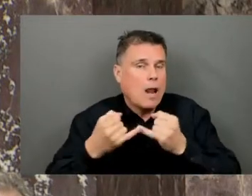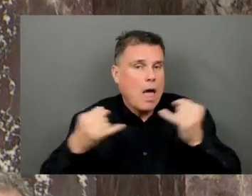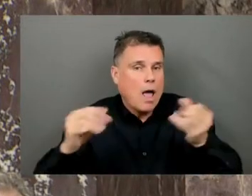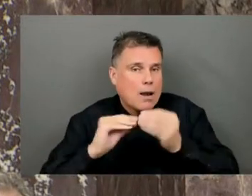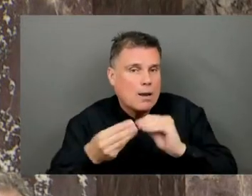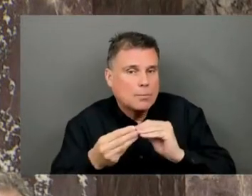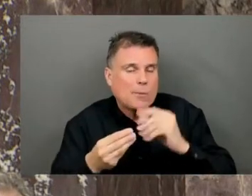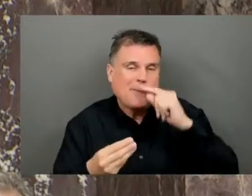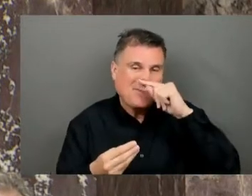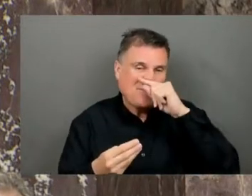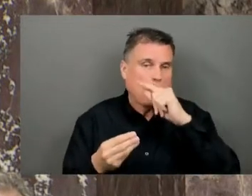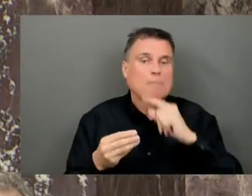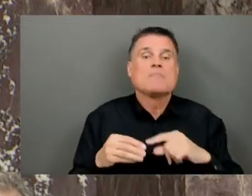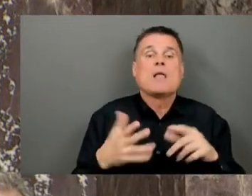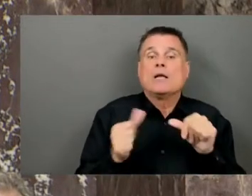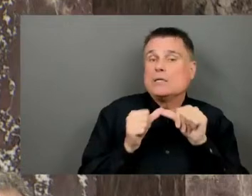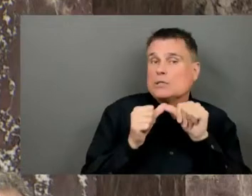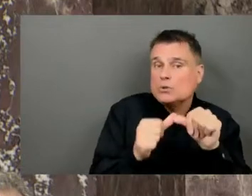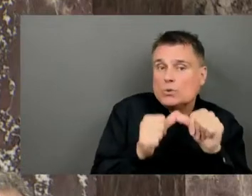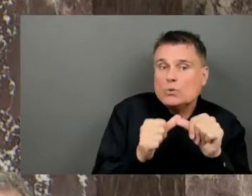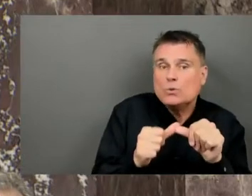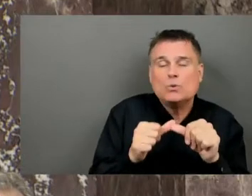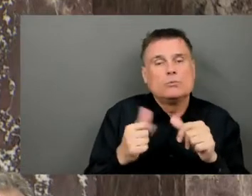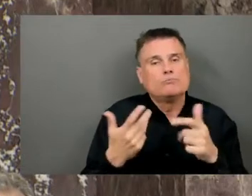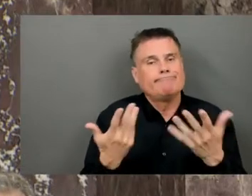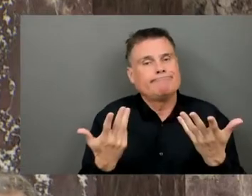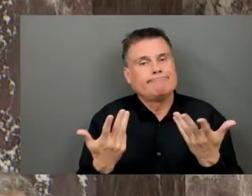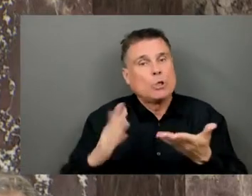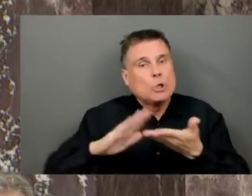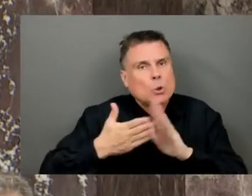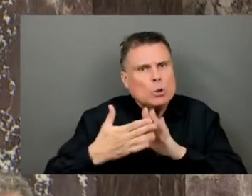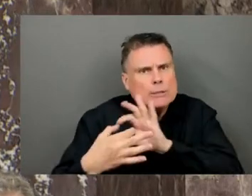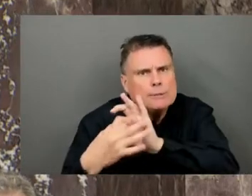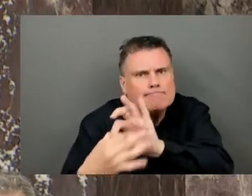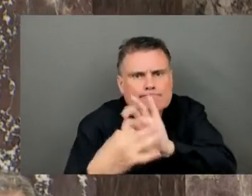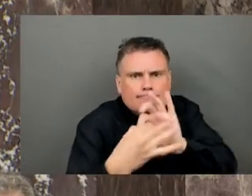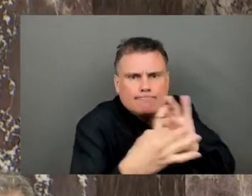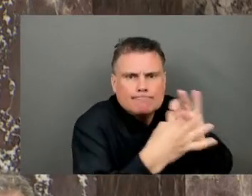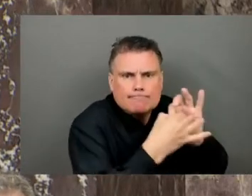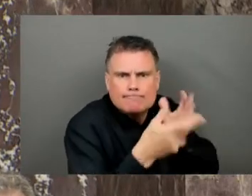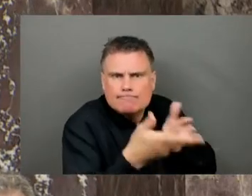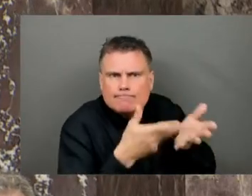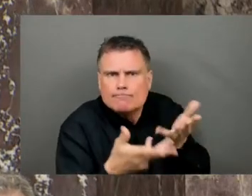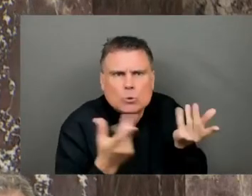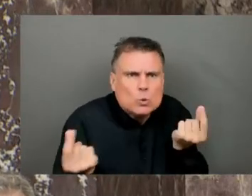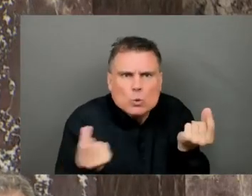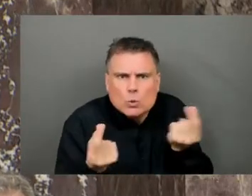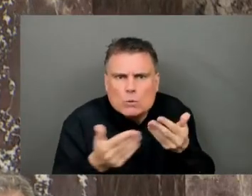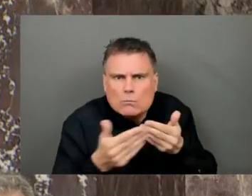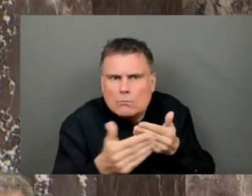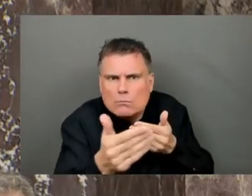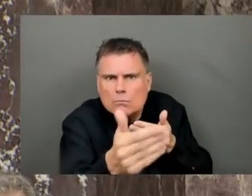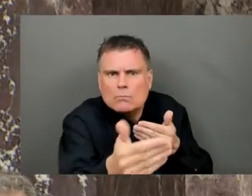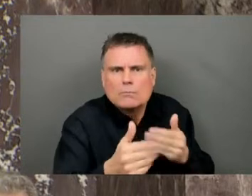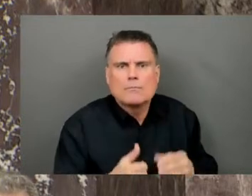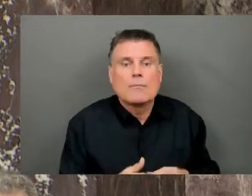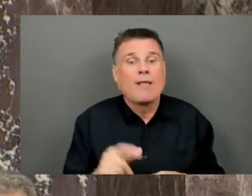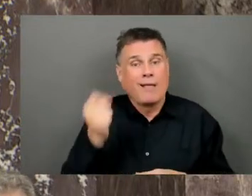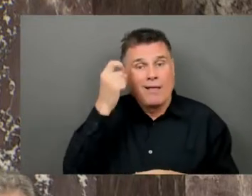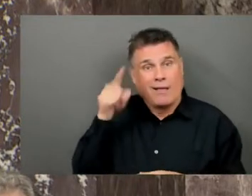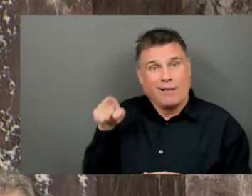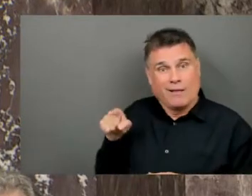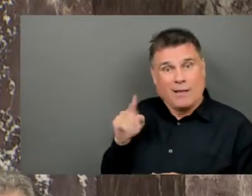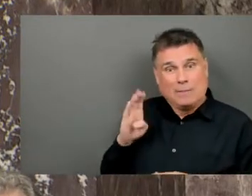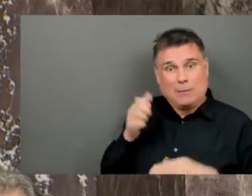with the community to ensure our ways. Now, the Premier did say in this House that we were